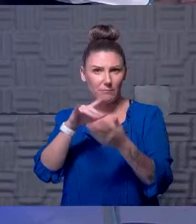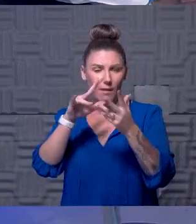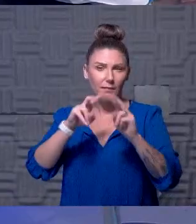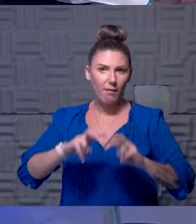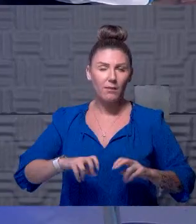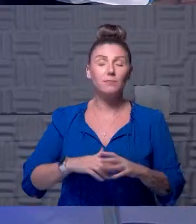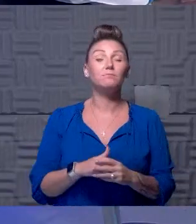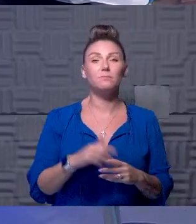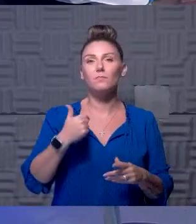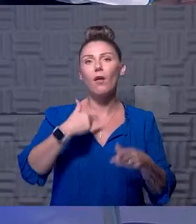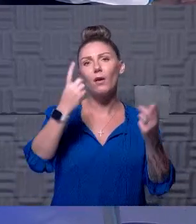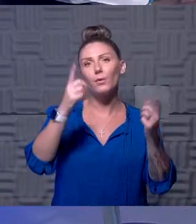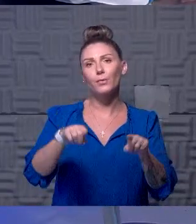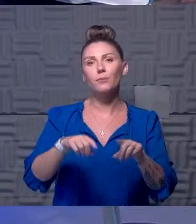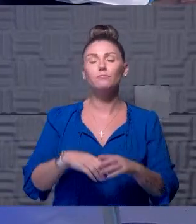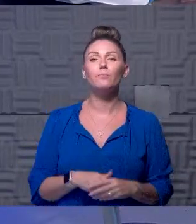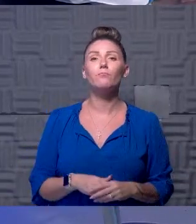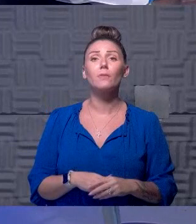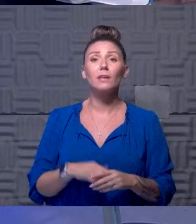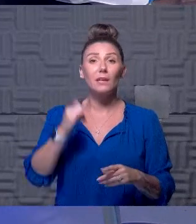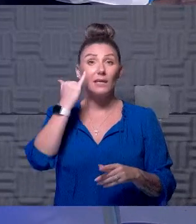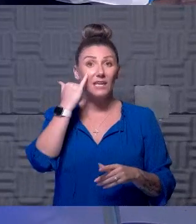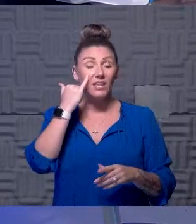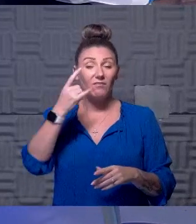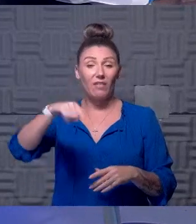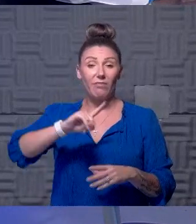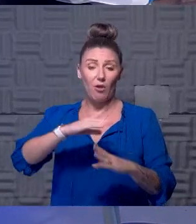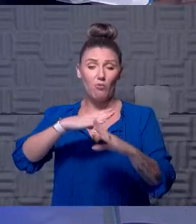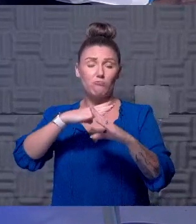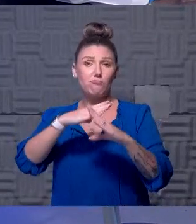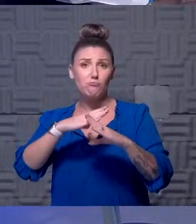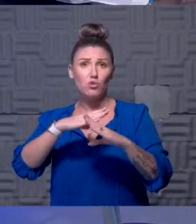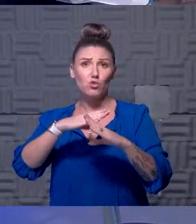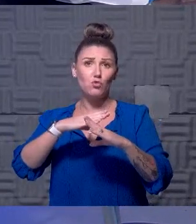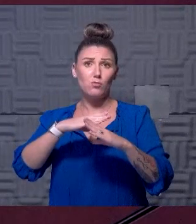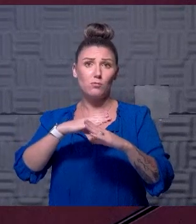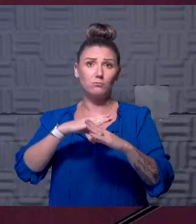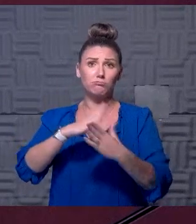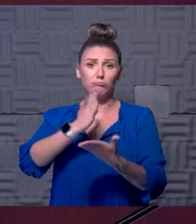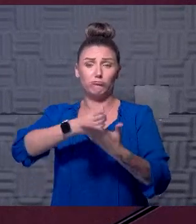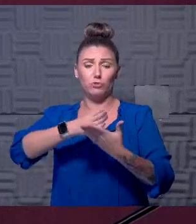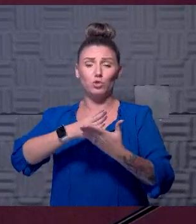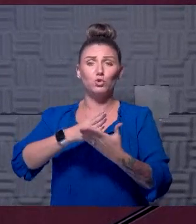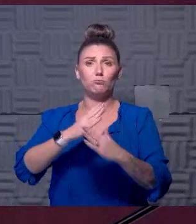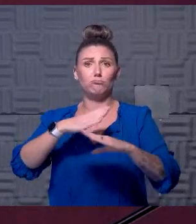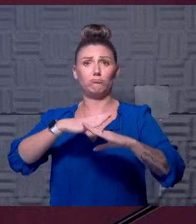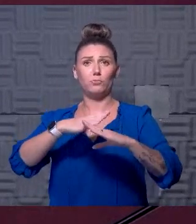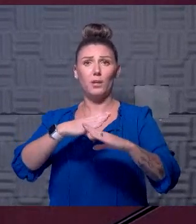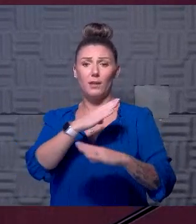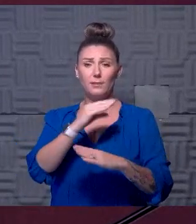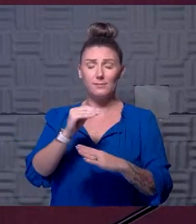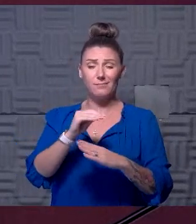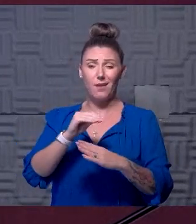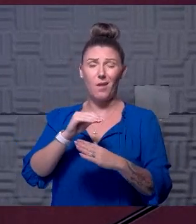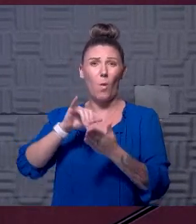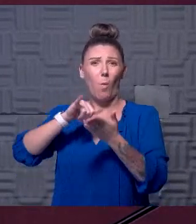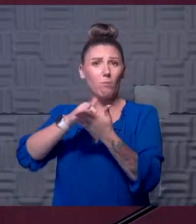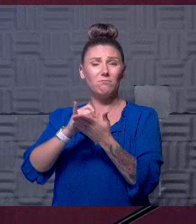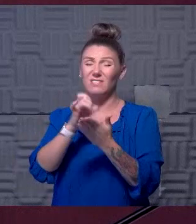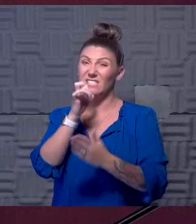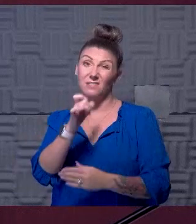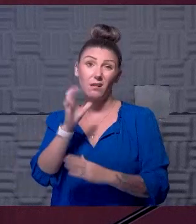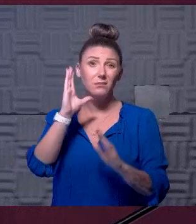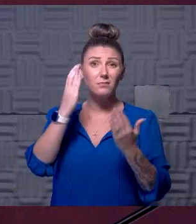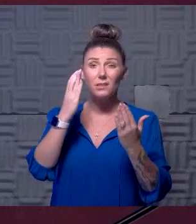I agree. Unless they're immunosuppressed or have some other coexistent condition that would put them at risk, obesity does not seem